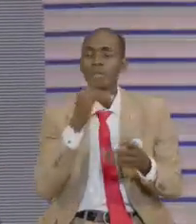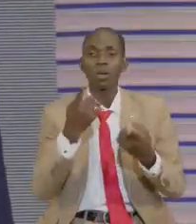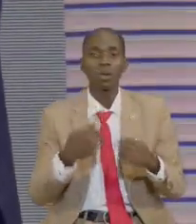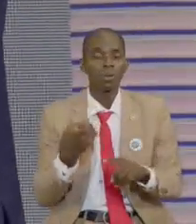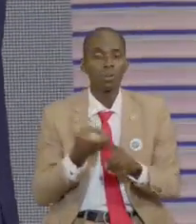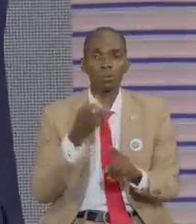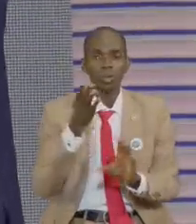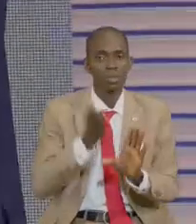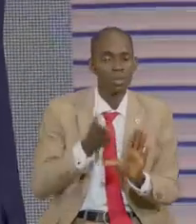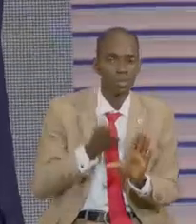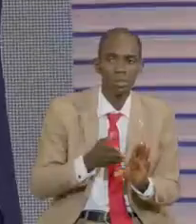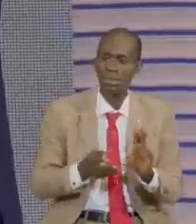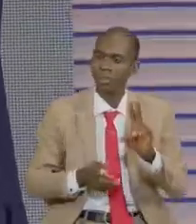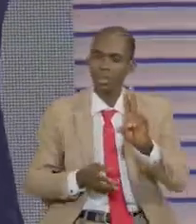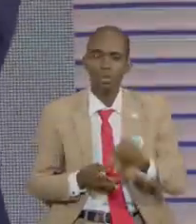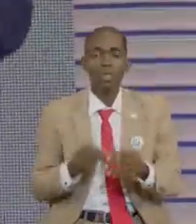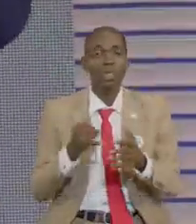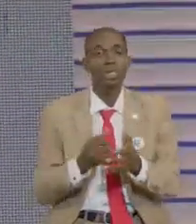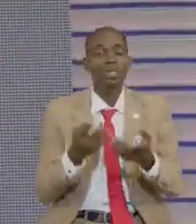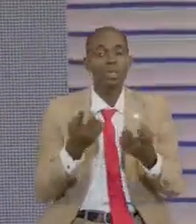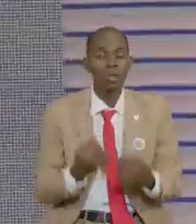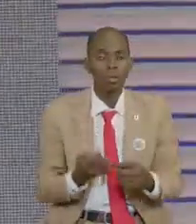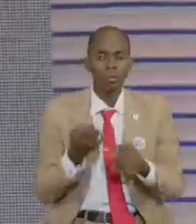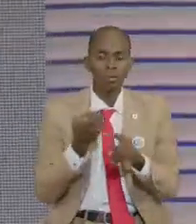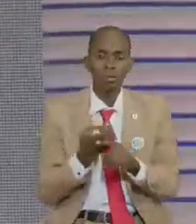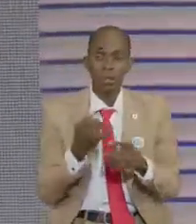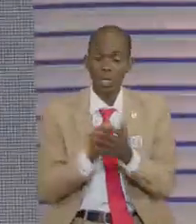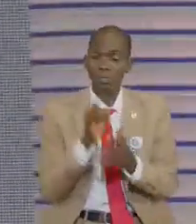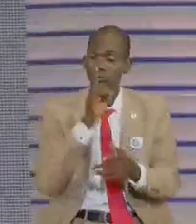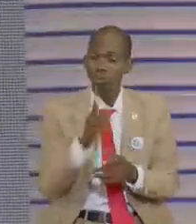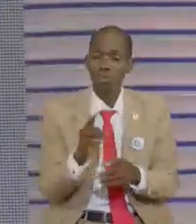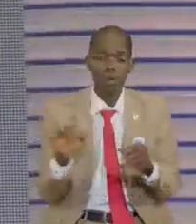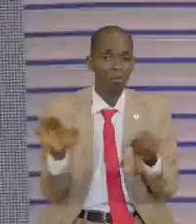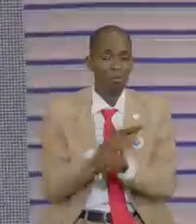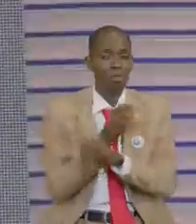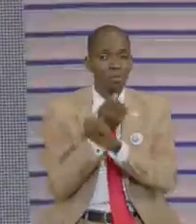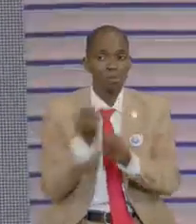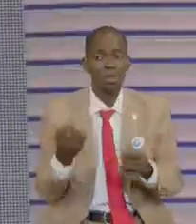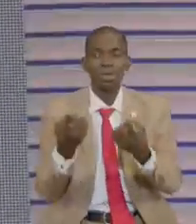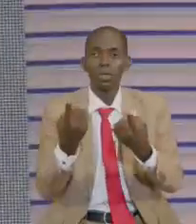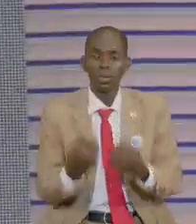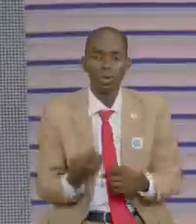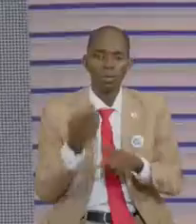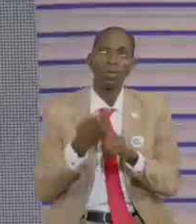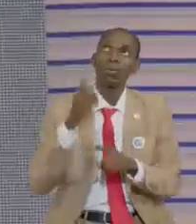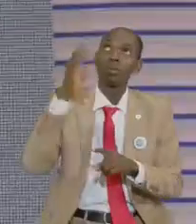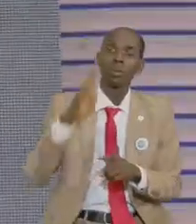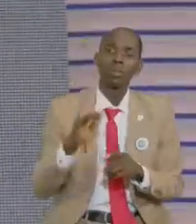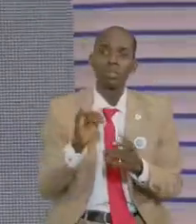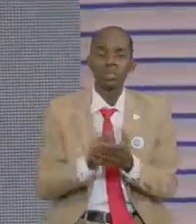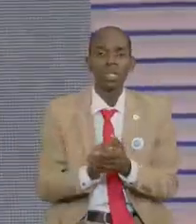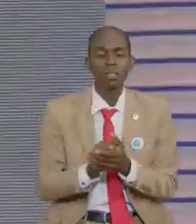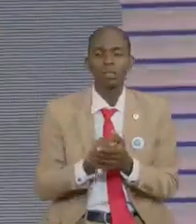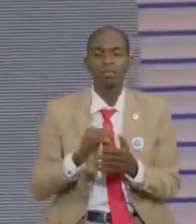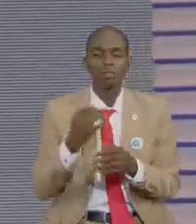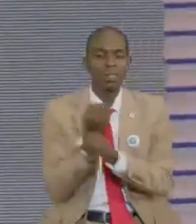Salvation, full salvation, the salvation that takes a man out of sin and it takes him to